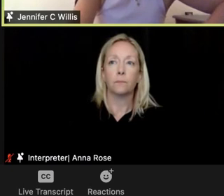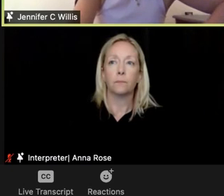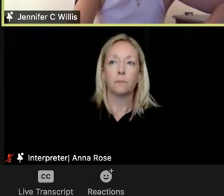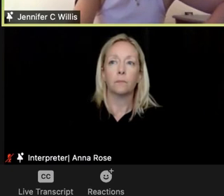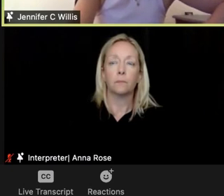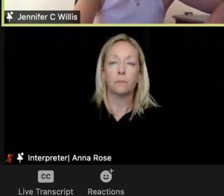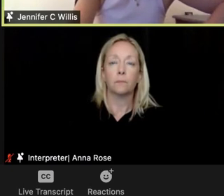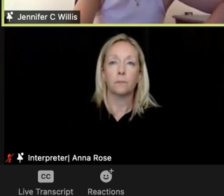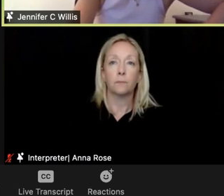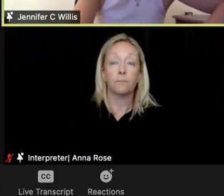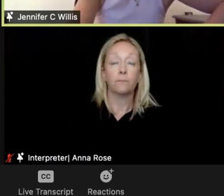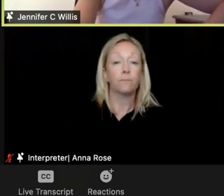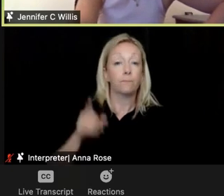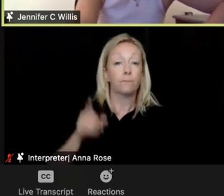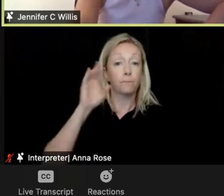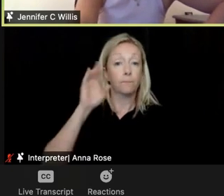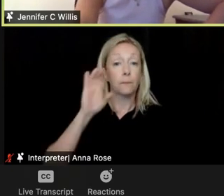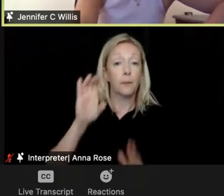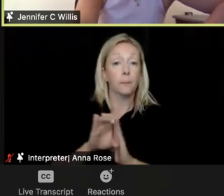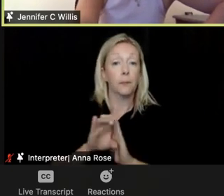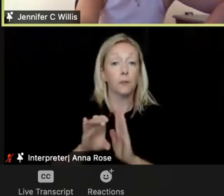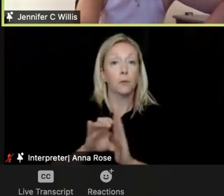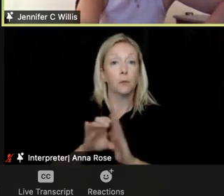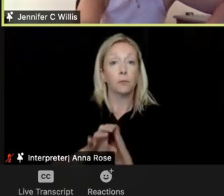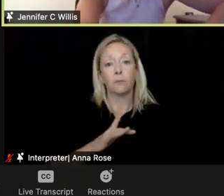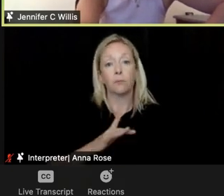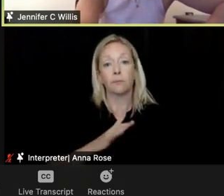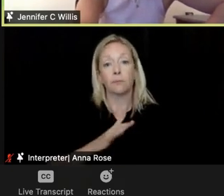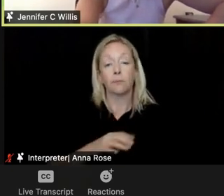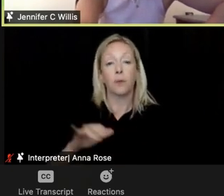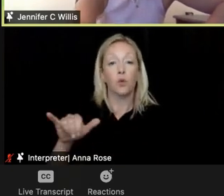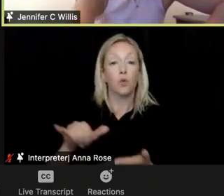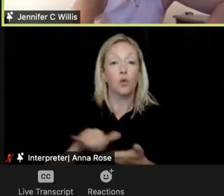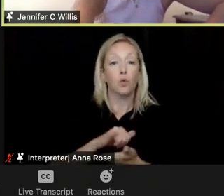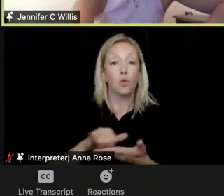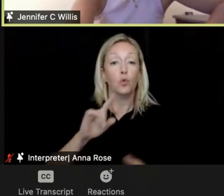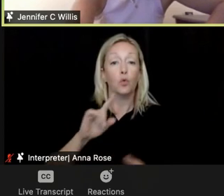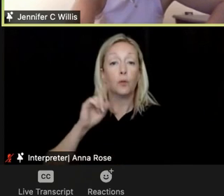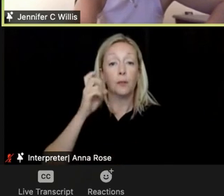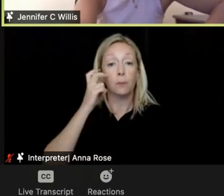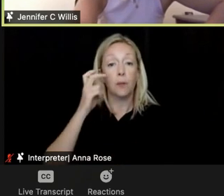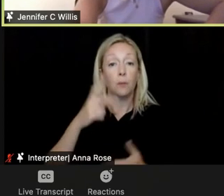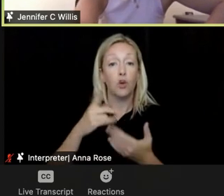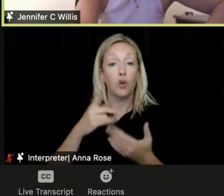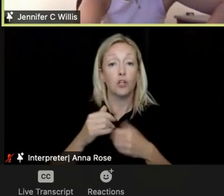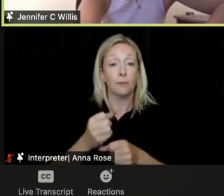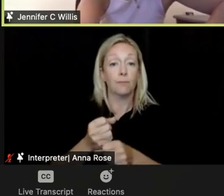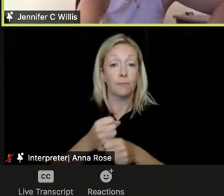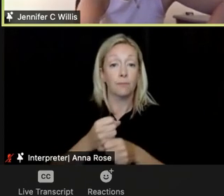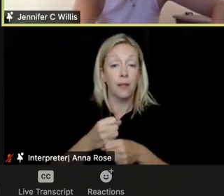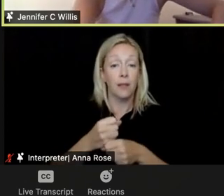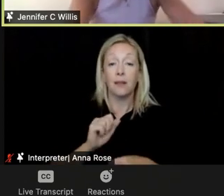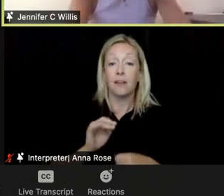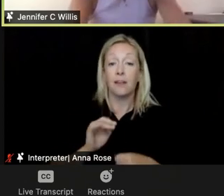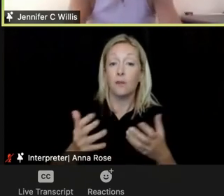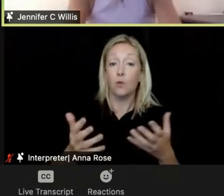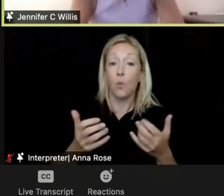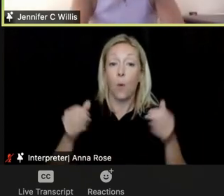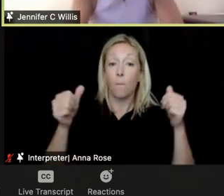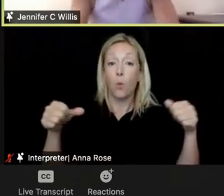So this picture is something that is very wonderfully created by the New York Deafblind Project. So if you are interested in this in a